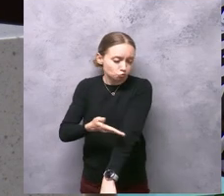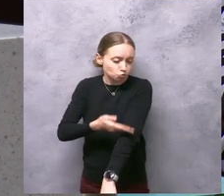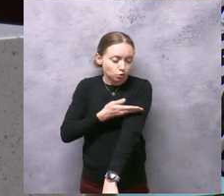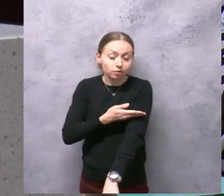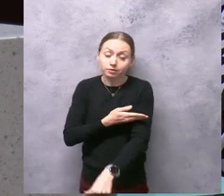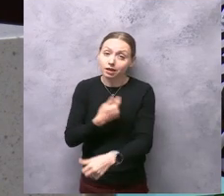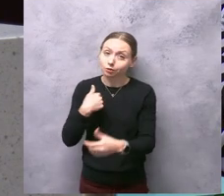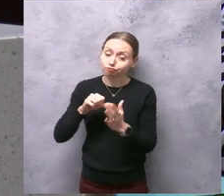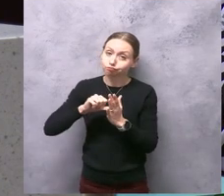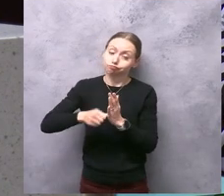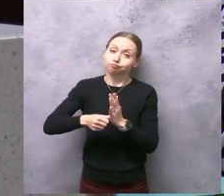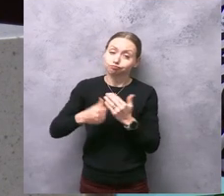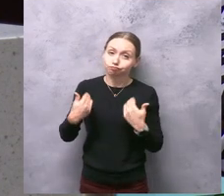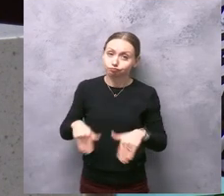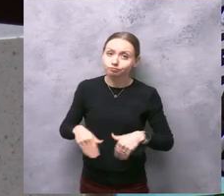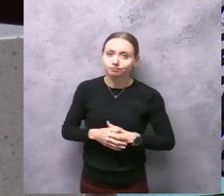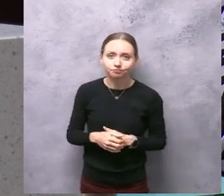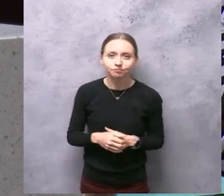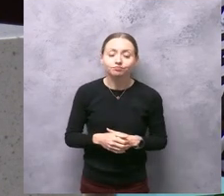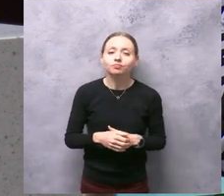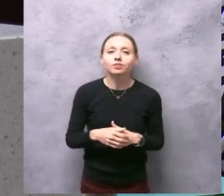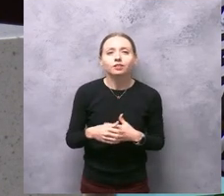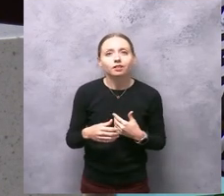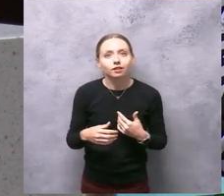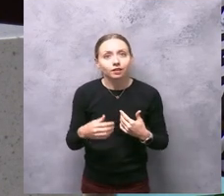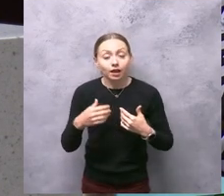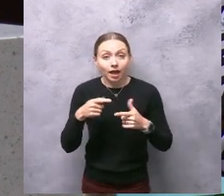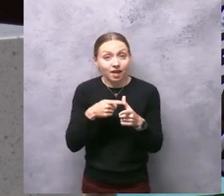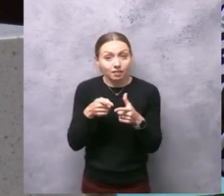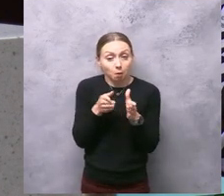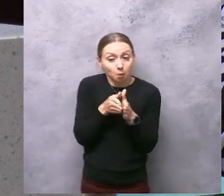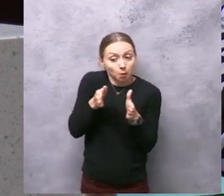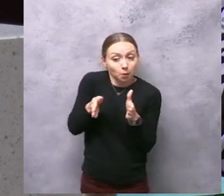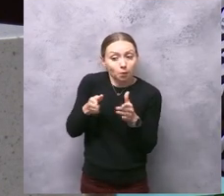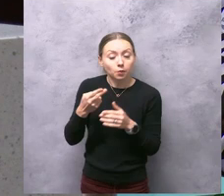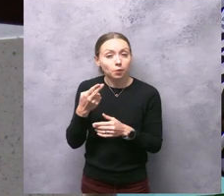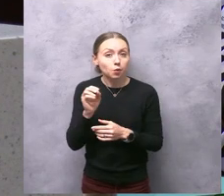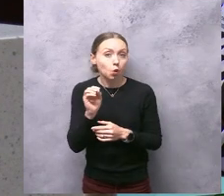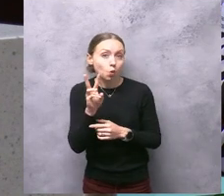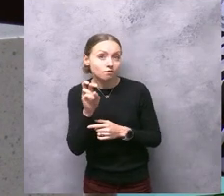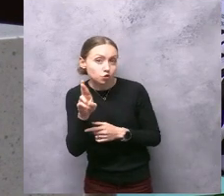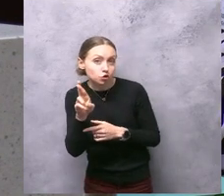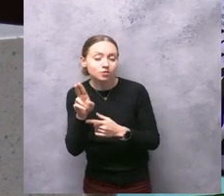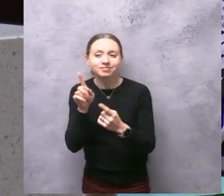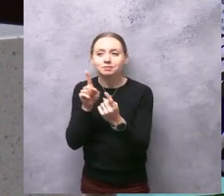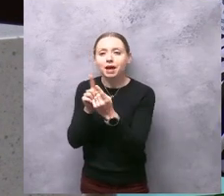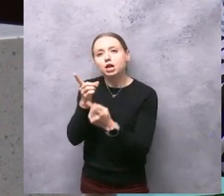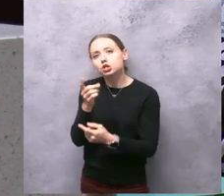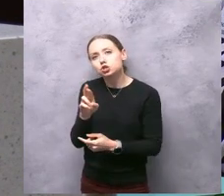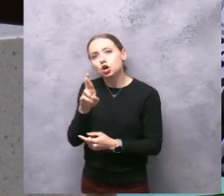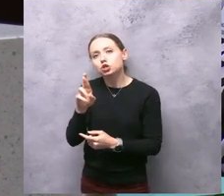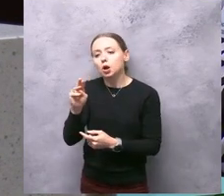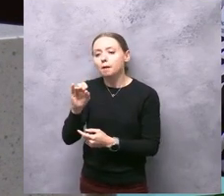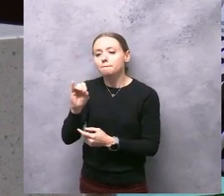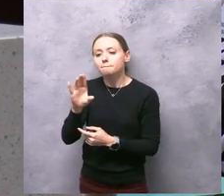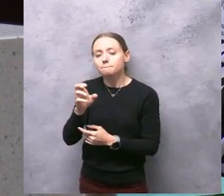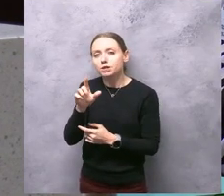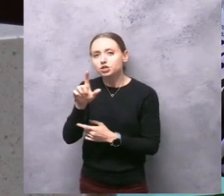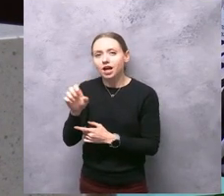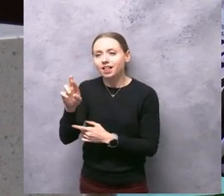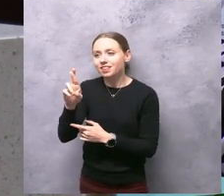super impressive. And I got to go next door to Hoover Elementary, met Dr. Rice, Dr. Michelle Rice, she's here